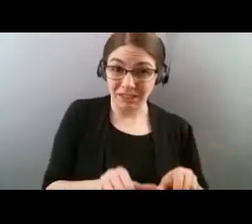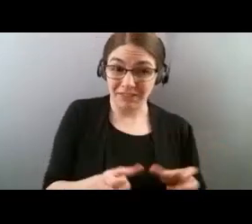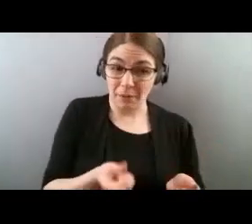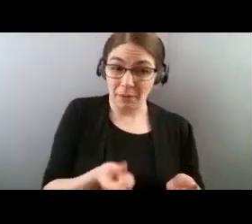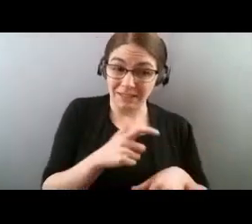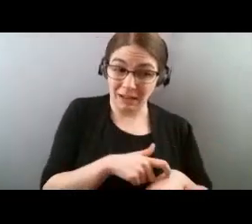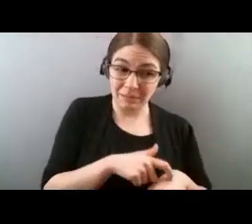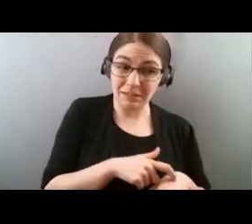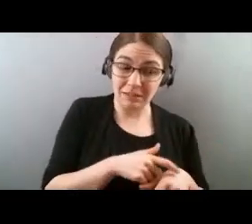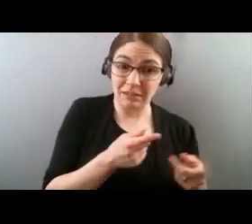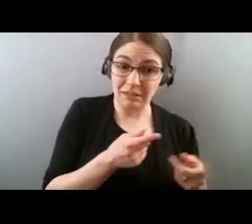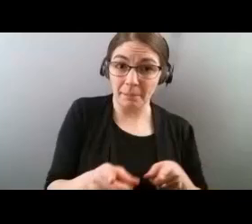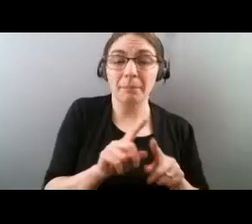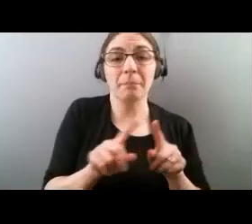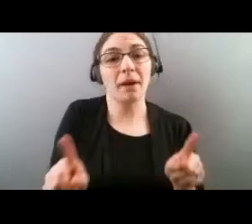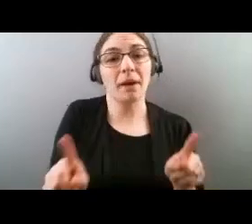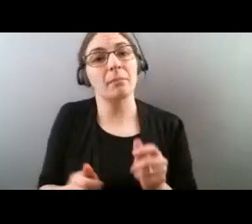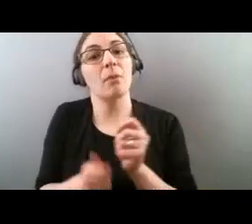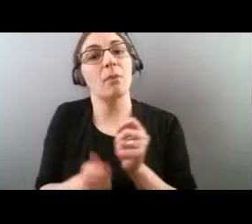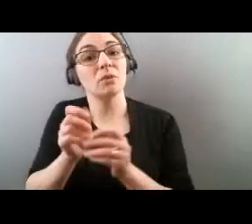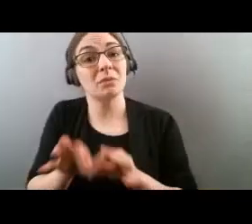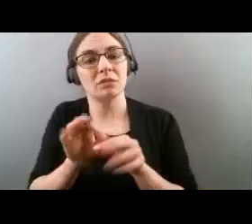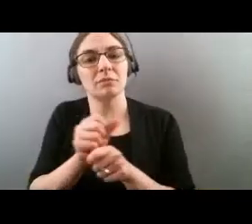quality assurance mechanisms really come into play.